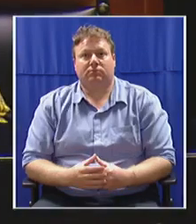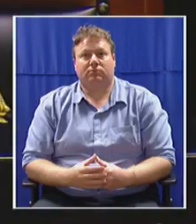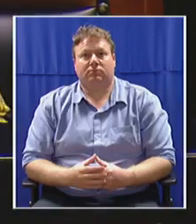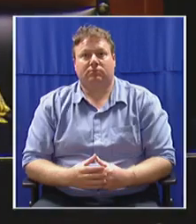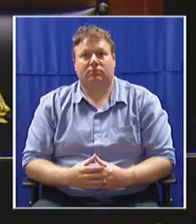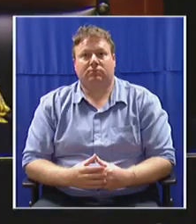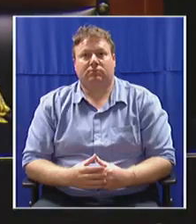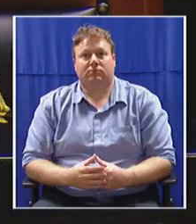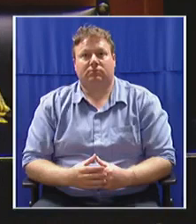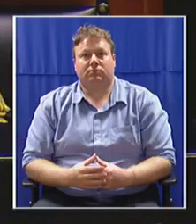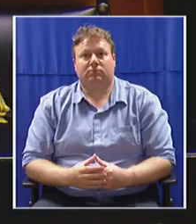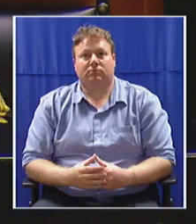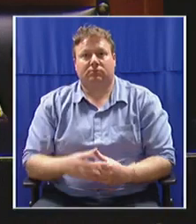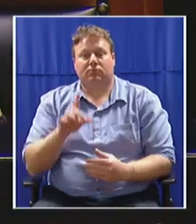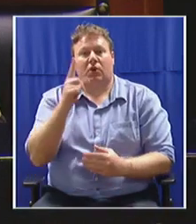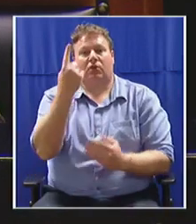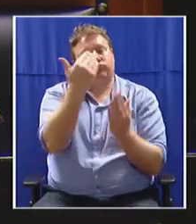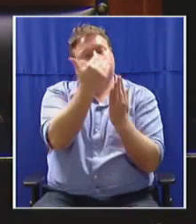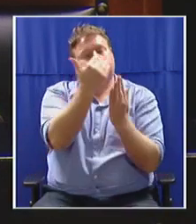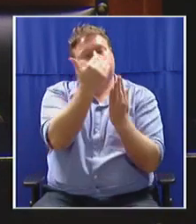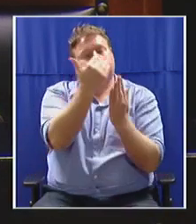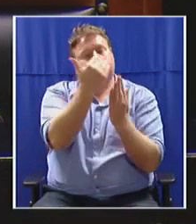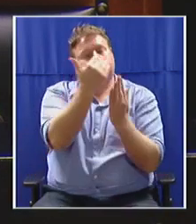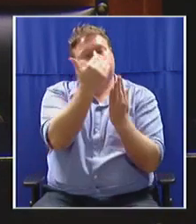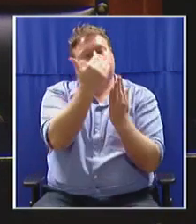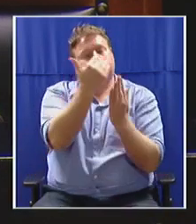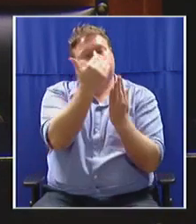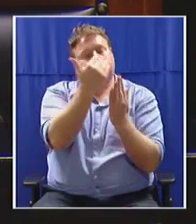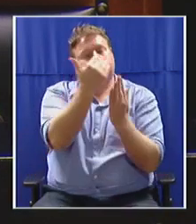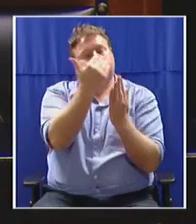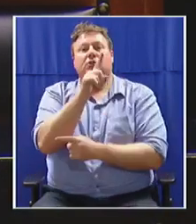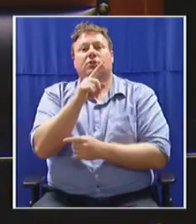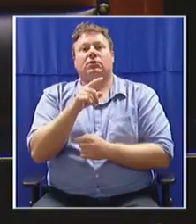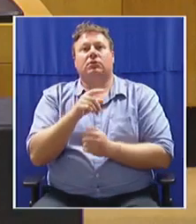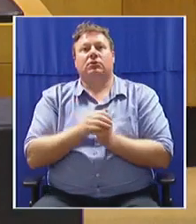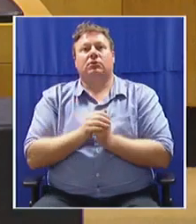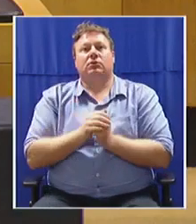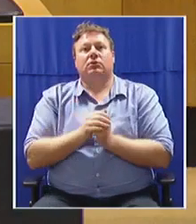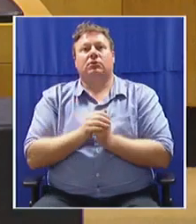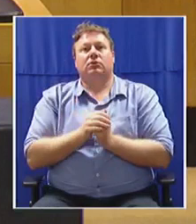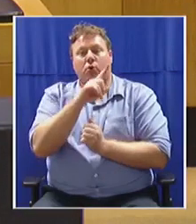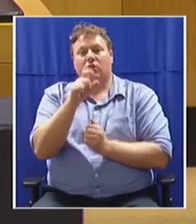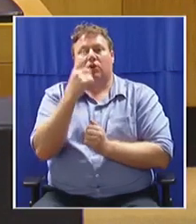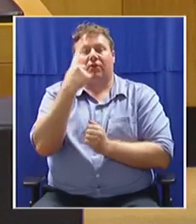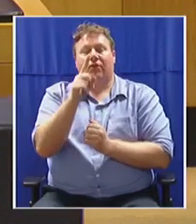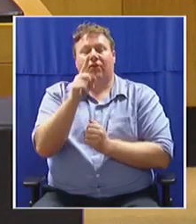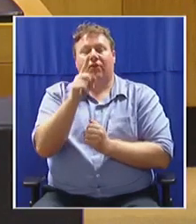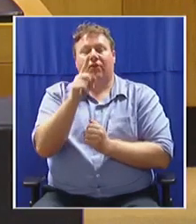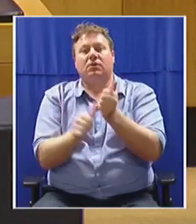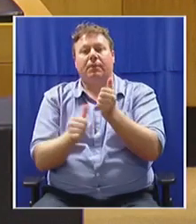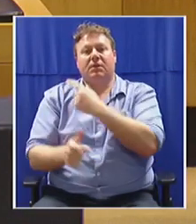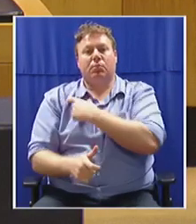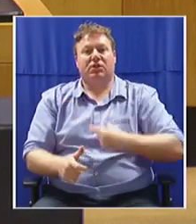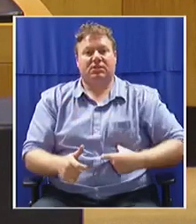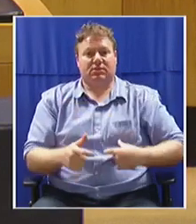The first item on our order paper today is questions that are addressed to the Deputy Speaker, to the Deputy President.